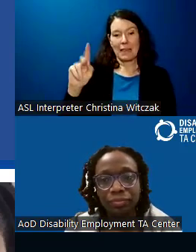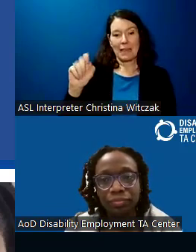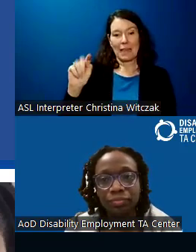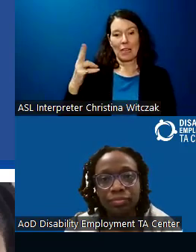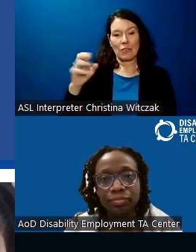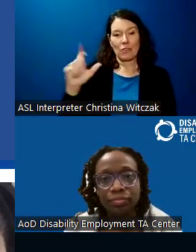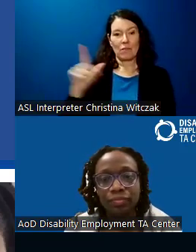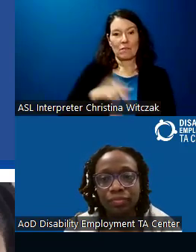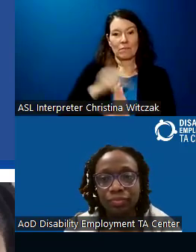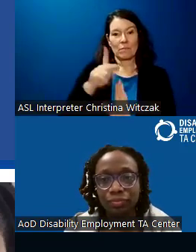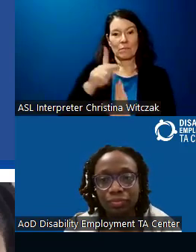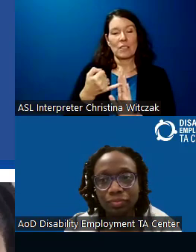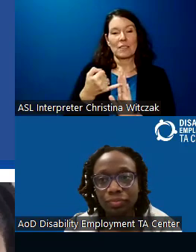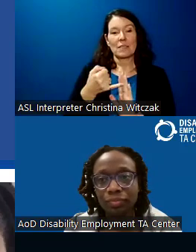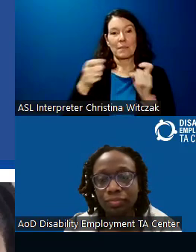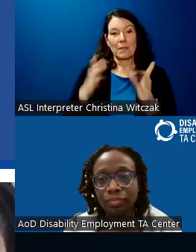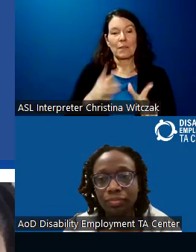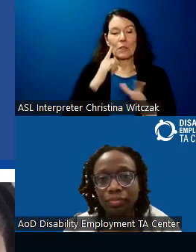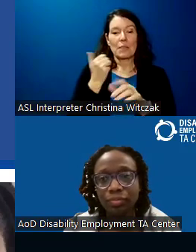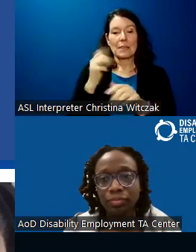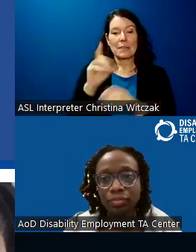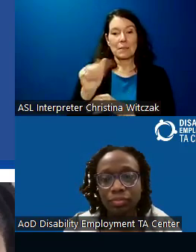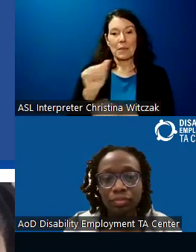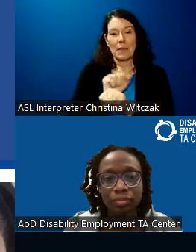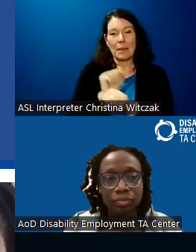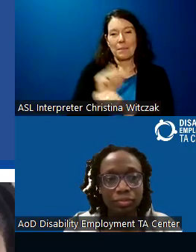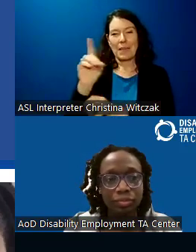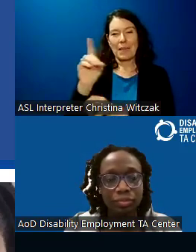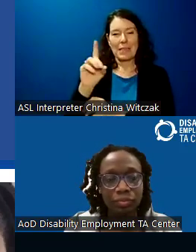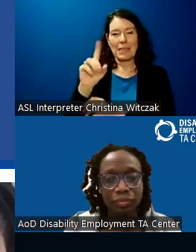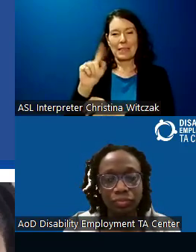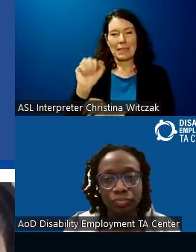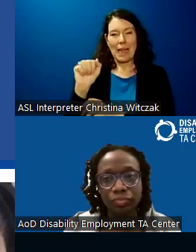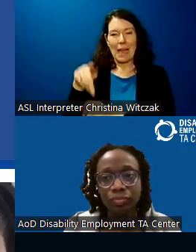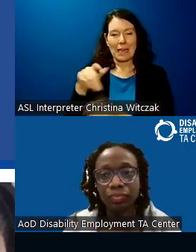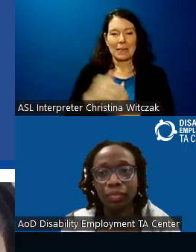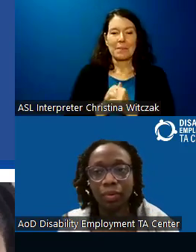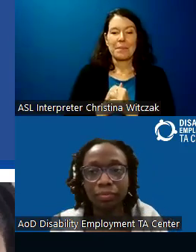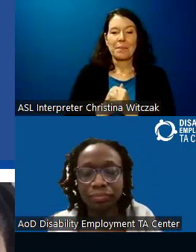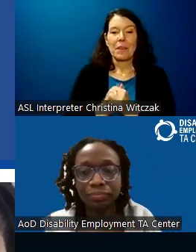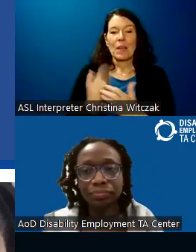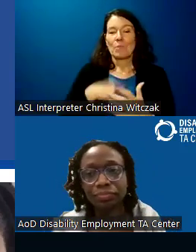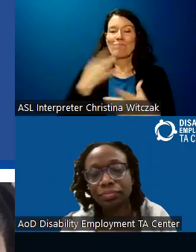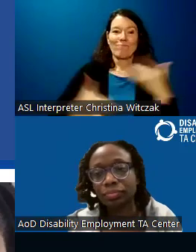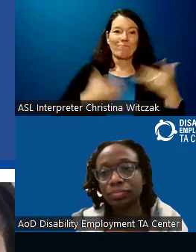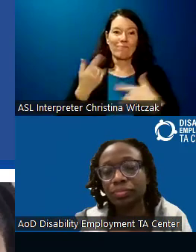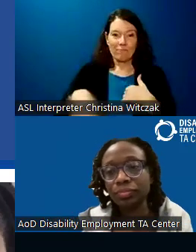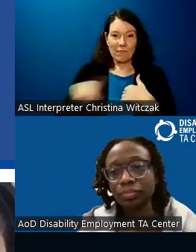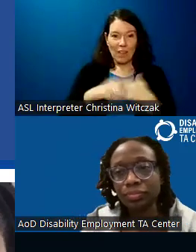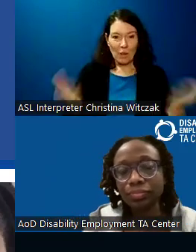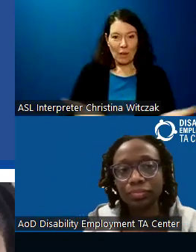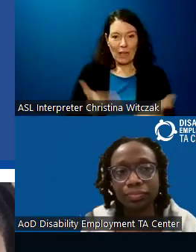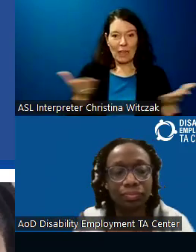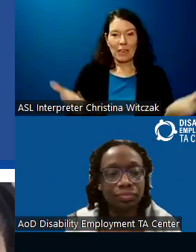project manager for the Disability Employment TA Center, or DETAC, with the Lewin Group. We're so excited to have you all